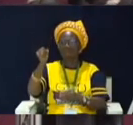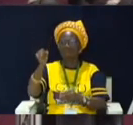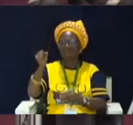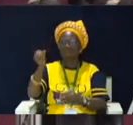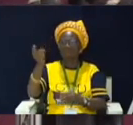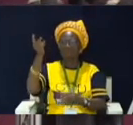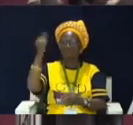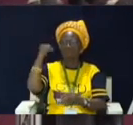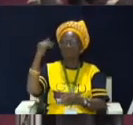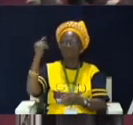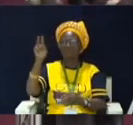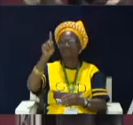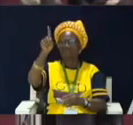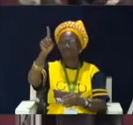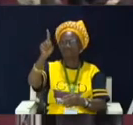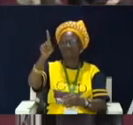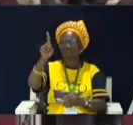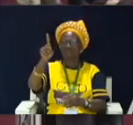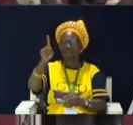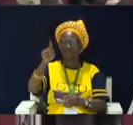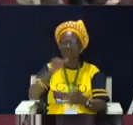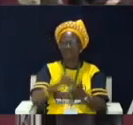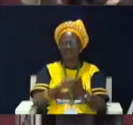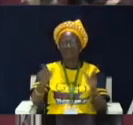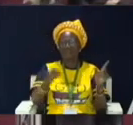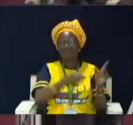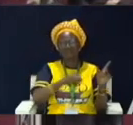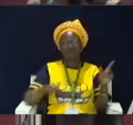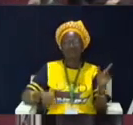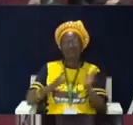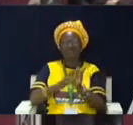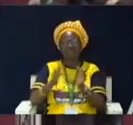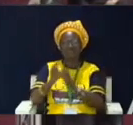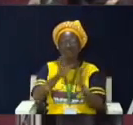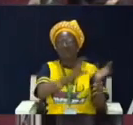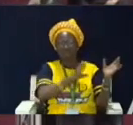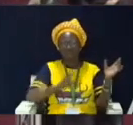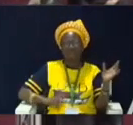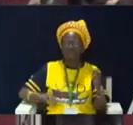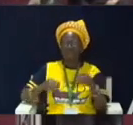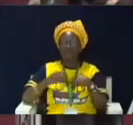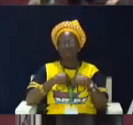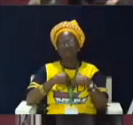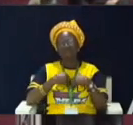was the one that the Lord Jesus Christ had.